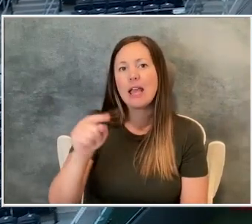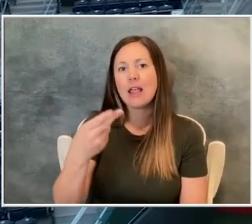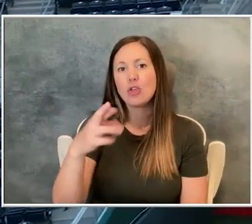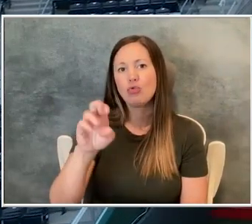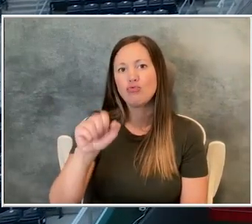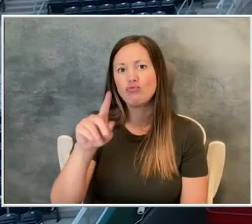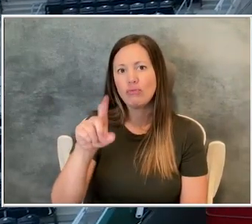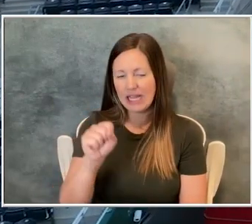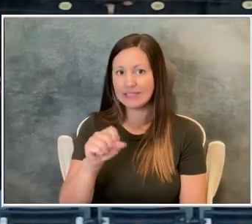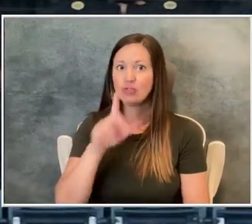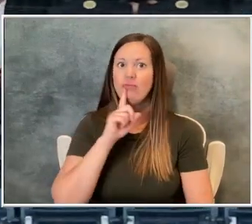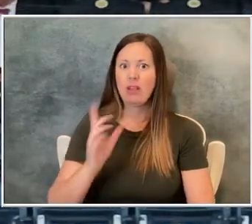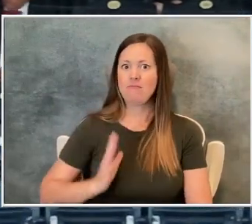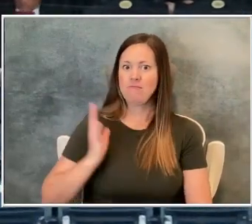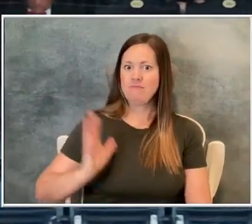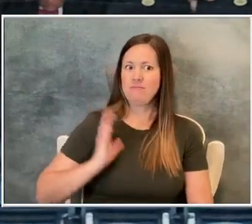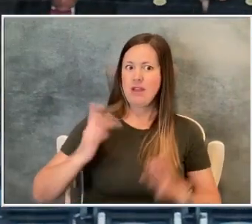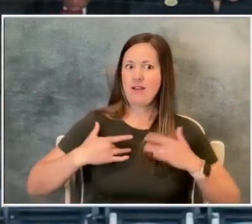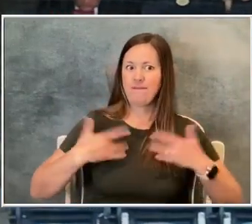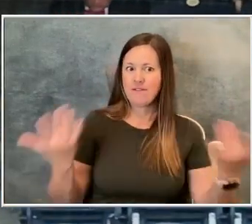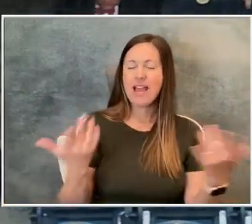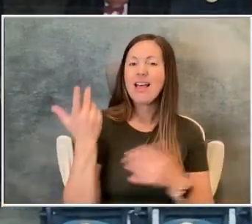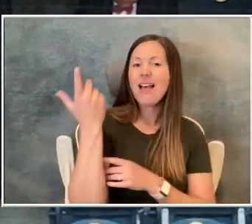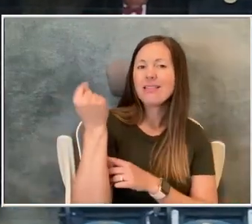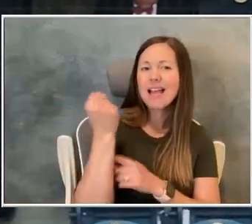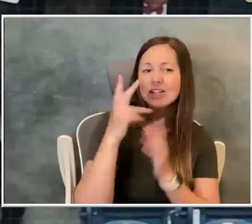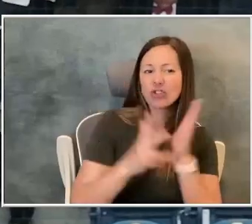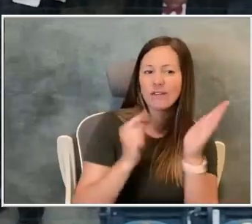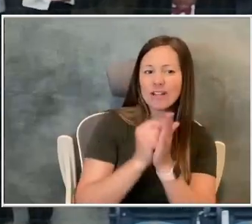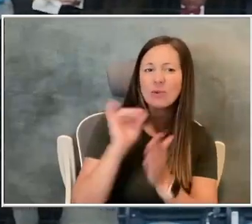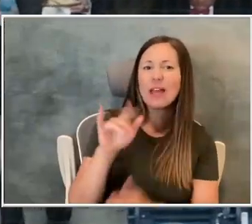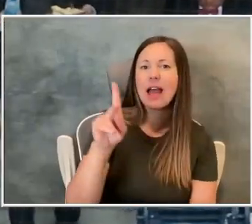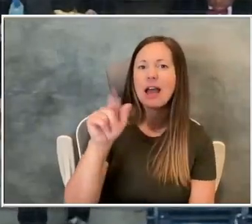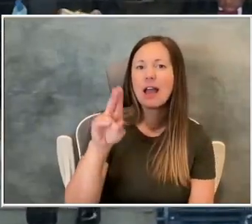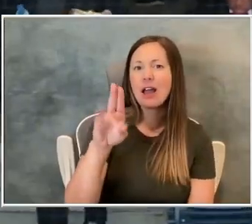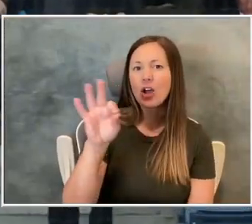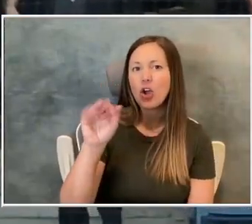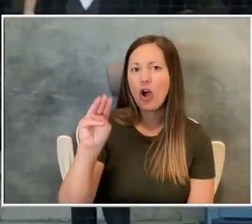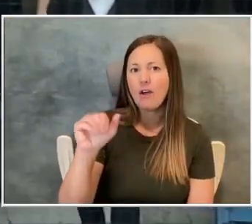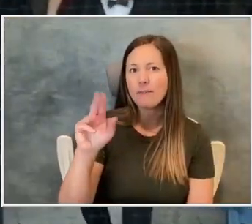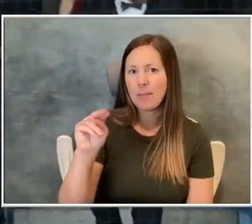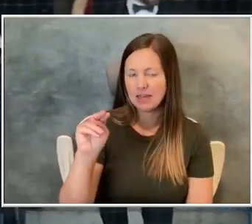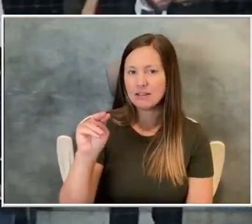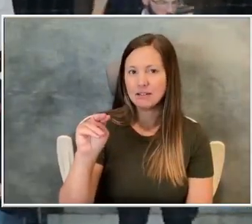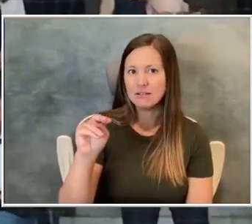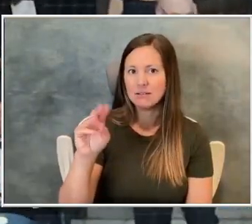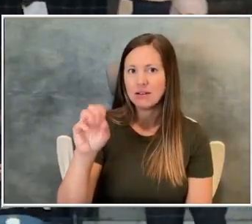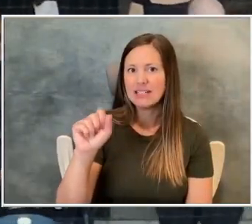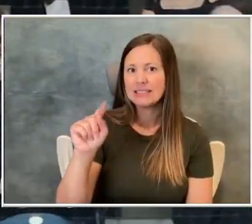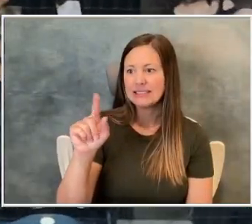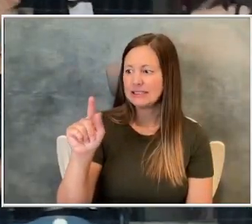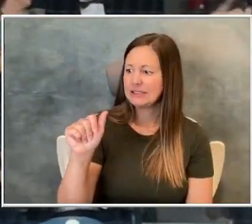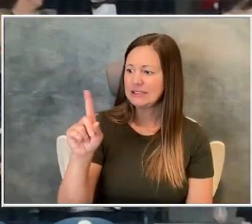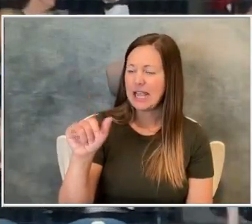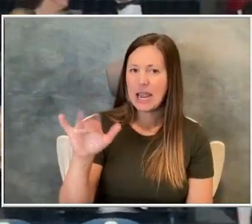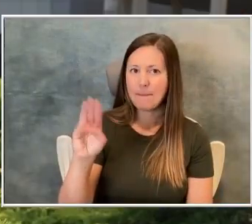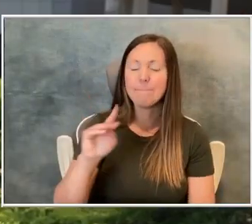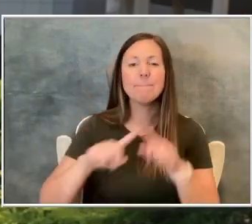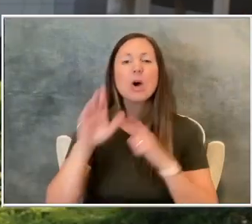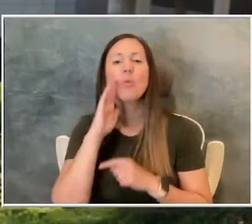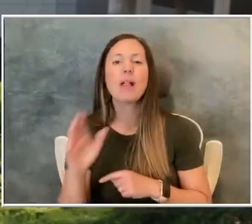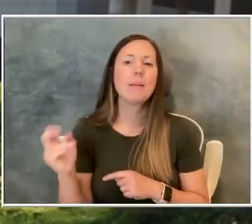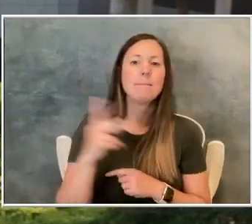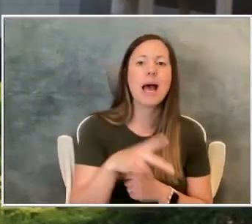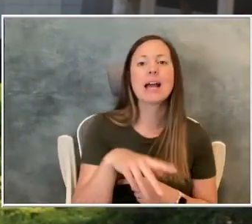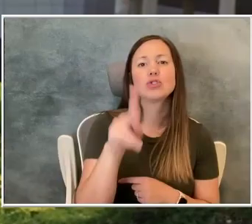Speedway. This is video from last year. This was at Kauffman Stadium and out there at Chiefs Stadium, but we're going to be returning to Kansas Speedway this year.